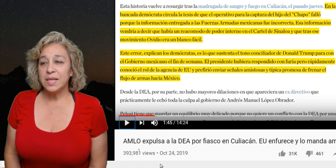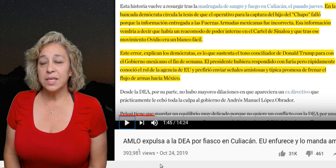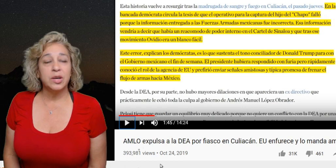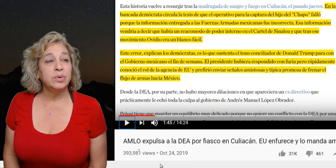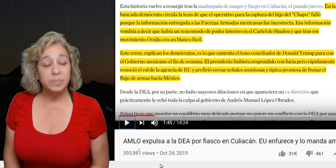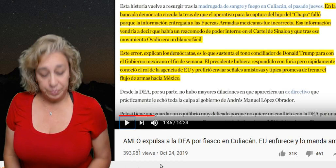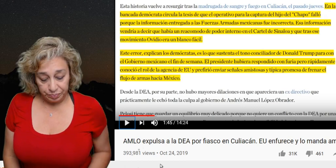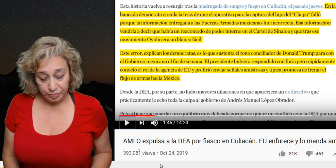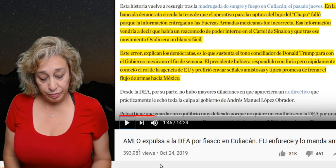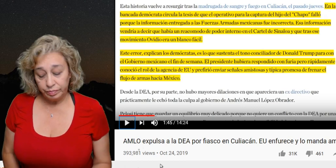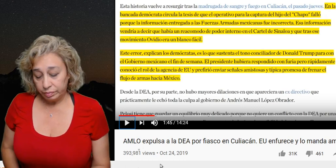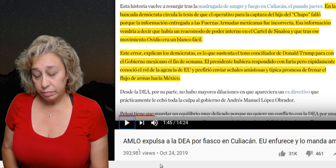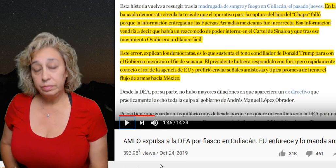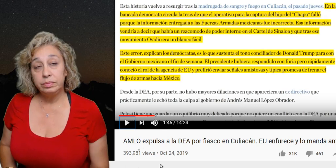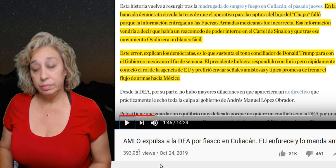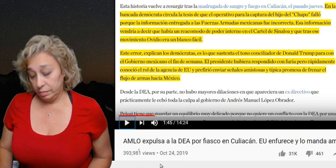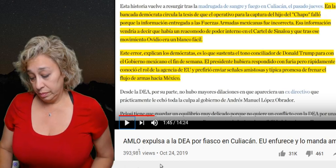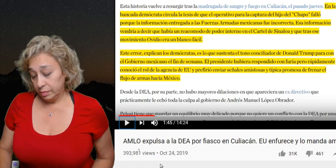to Mexico.